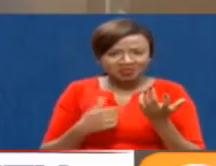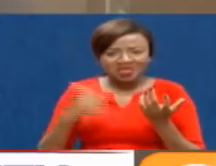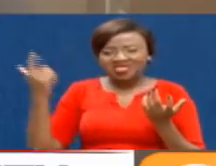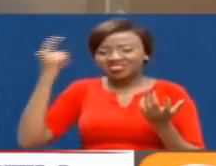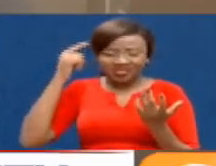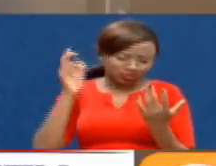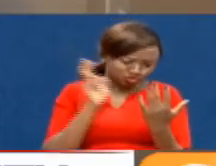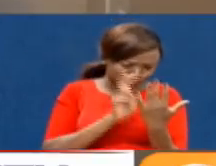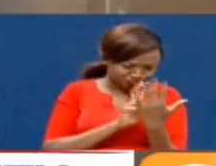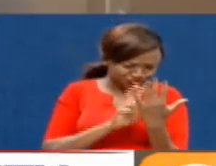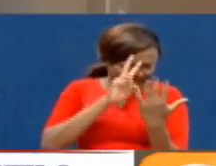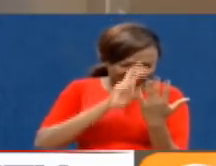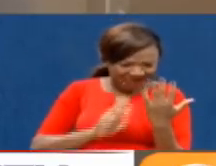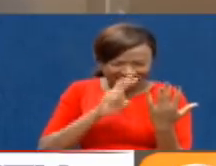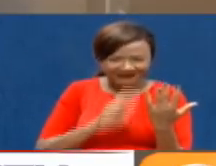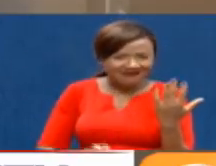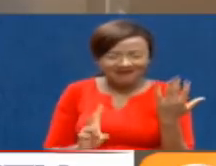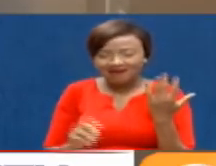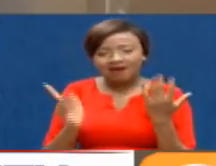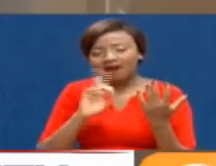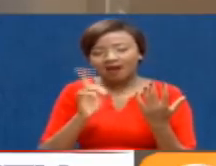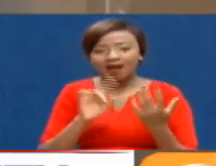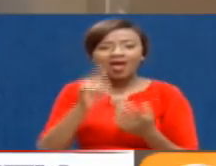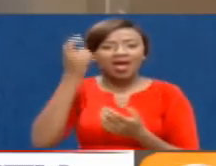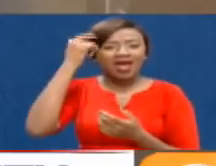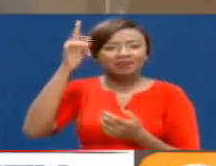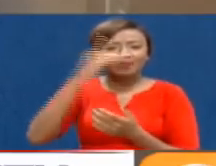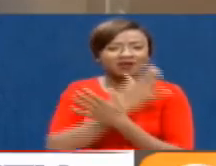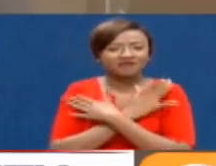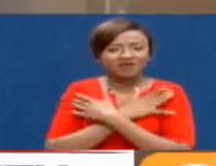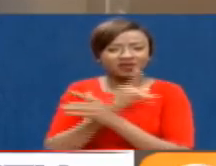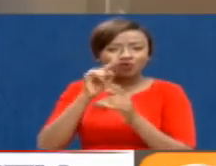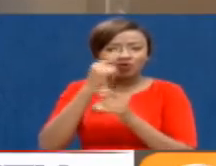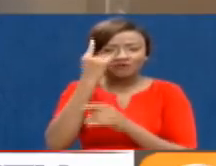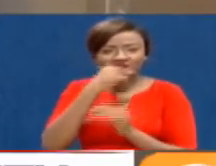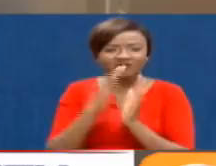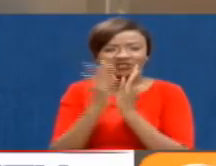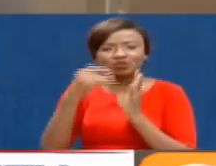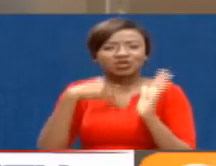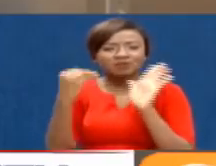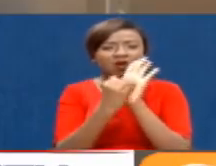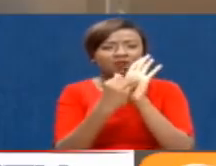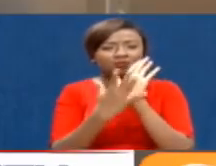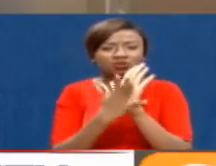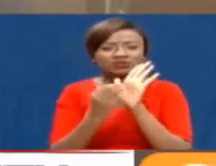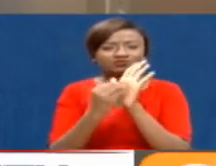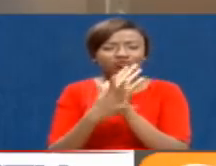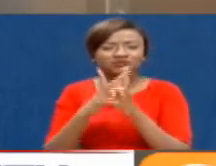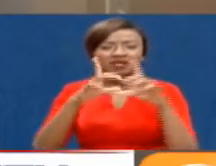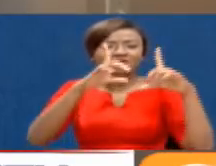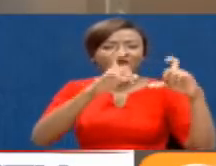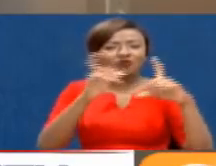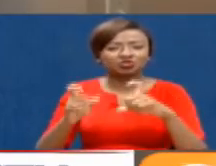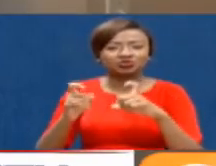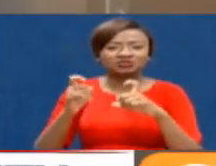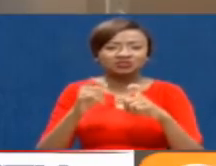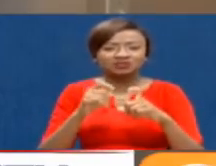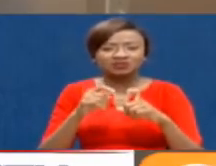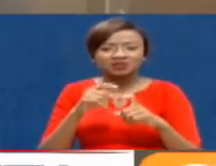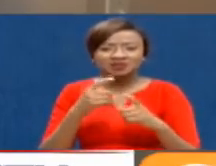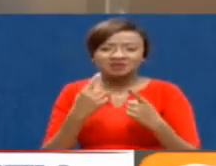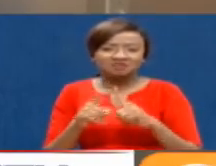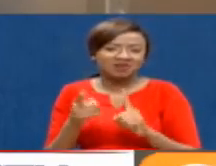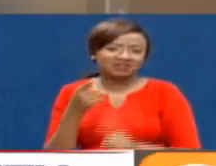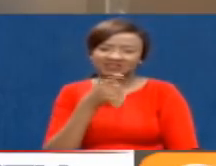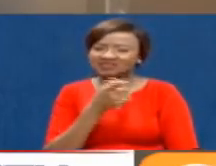you're not caring to fact check it. I called out a friend of mine on Facebook today because he was posting pictures of what is supposed to be police brutality, which